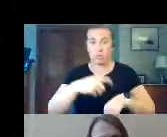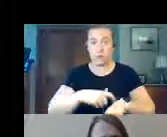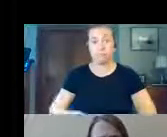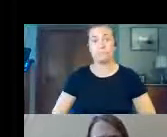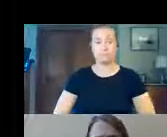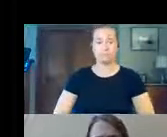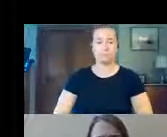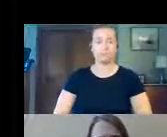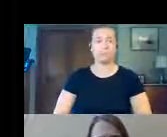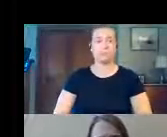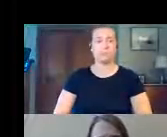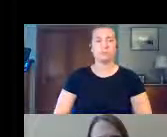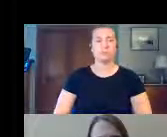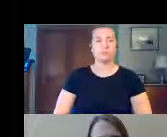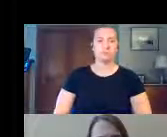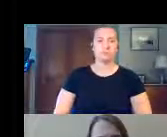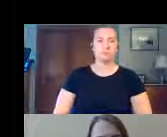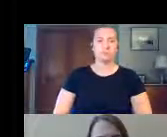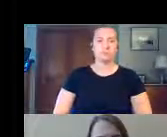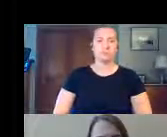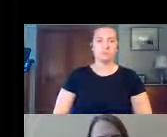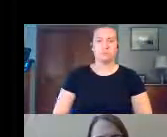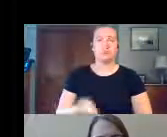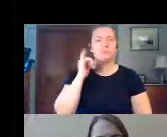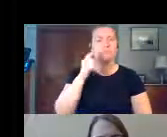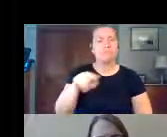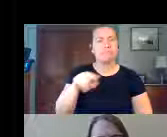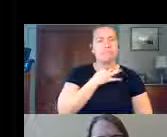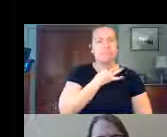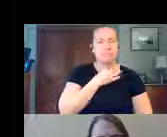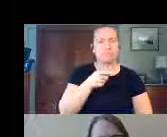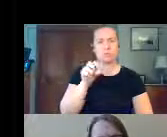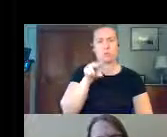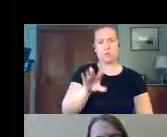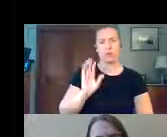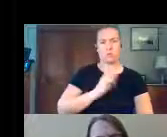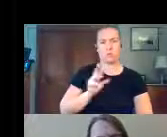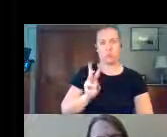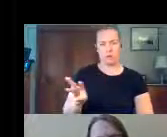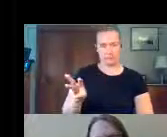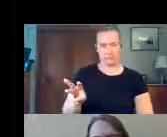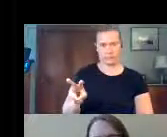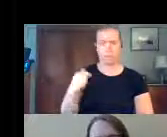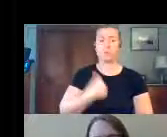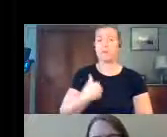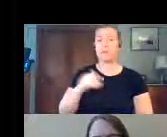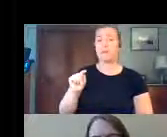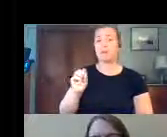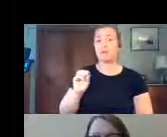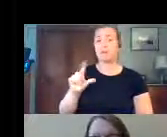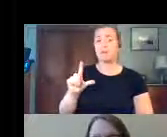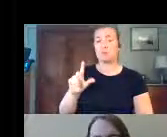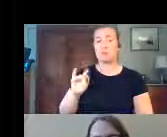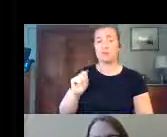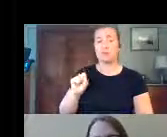If you're curious to learn more, you can look at our website at connecthealth.wis.edu. We have toolkits for Blood Pressure Connect or this BP Connect. But the